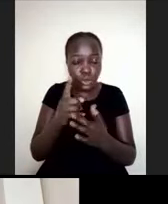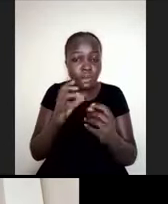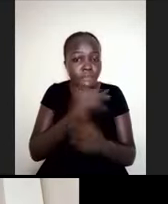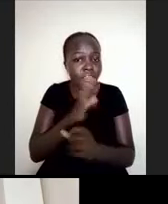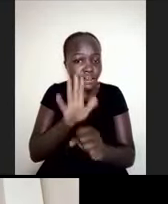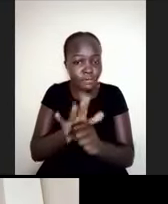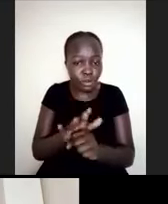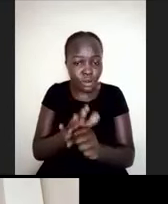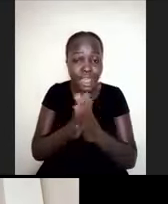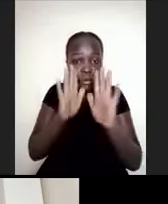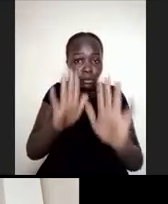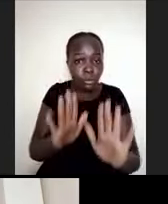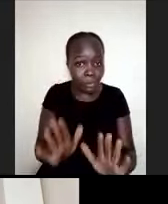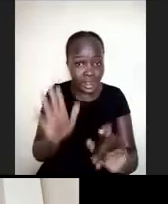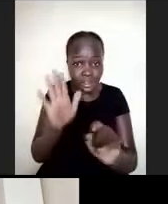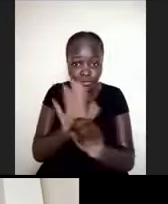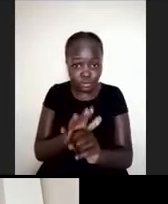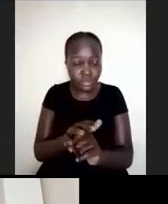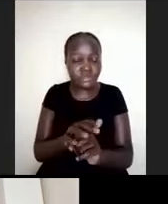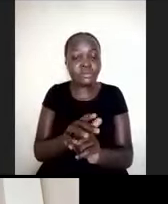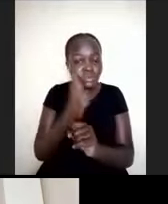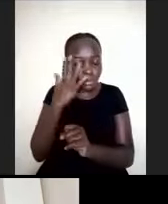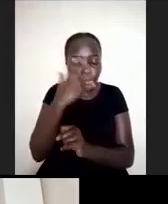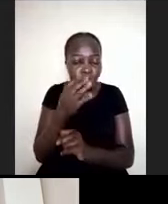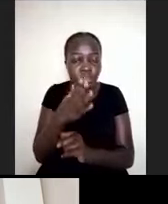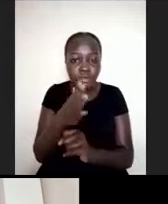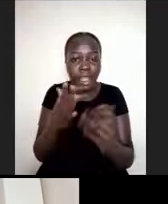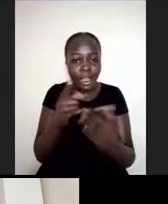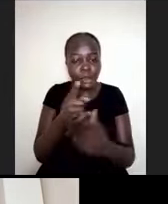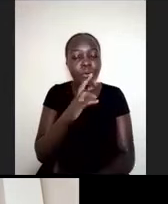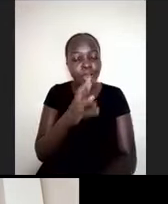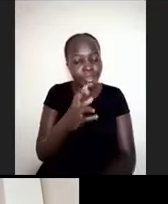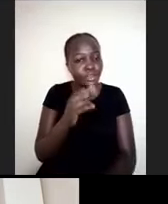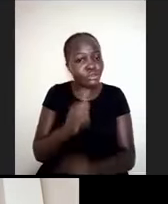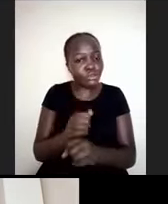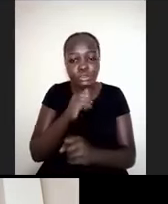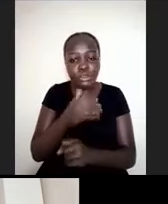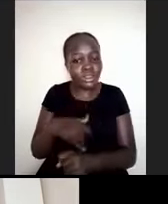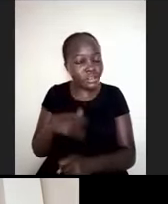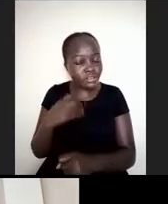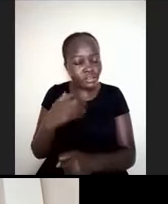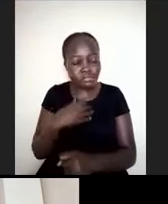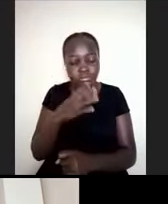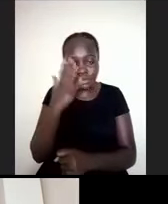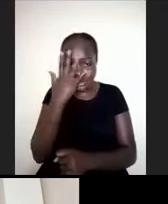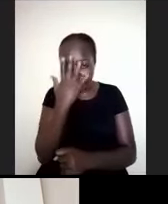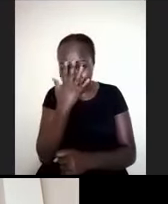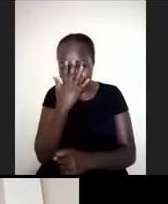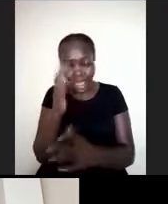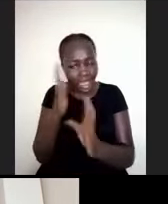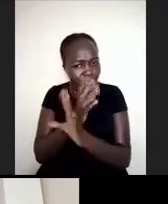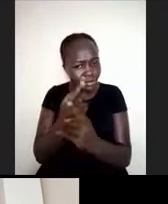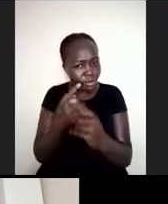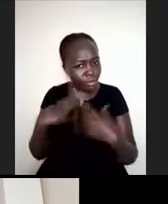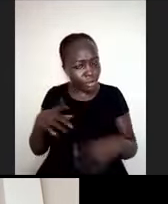you wonderfully. You are beautiful just as you are. Don't feel shy. Don't try to hide from people.